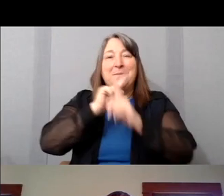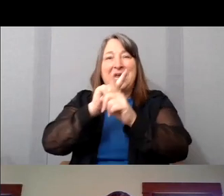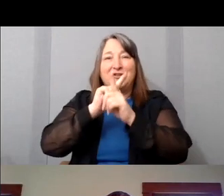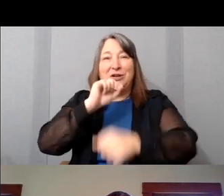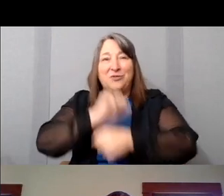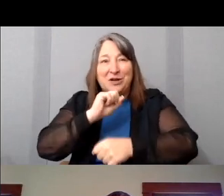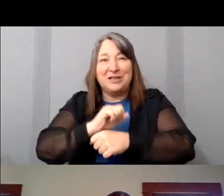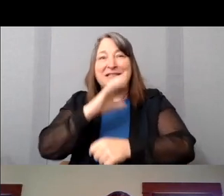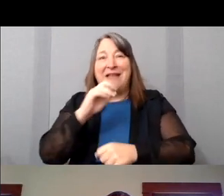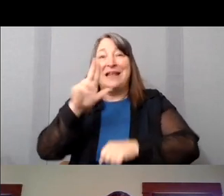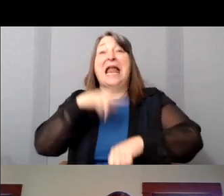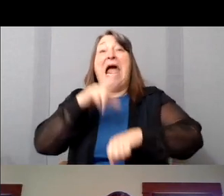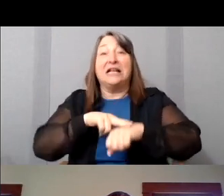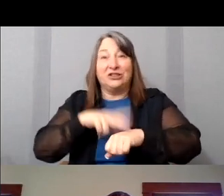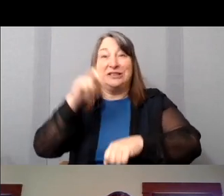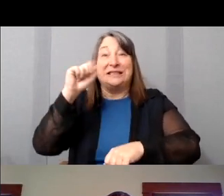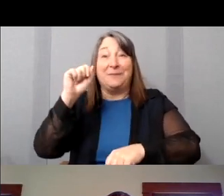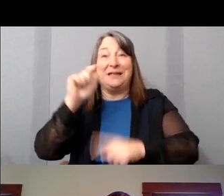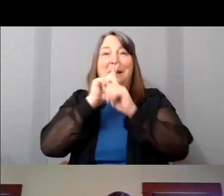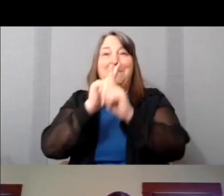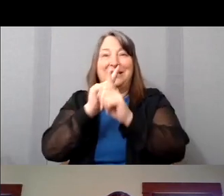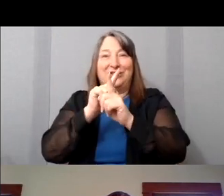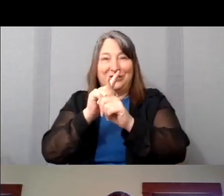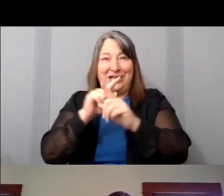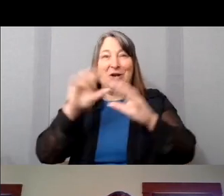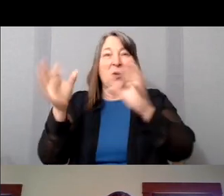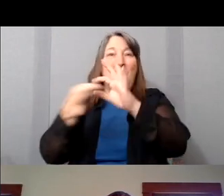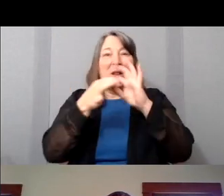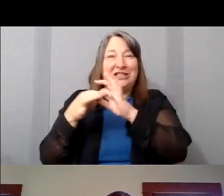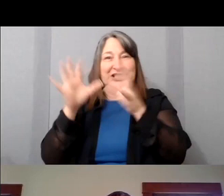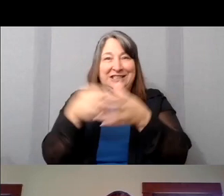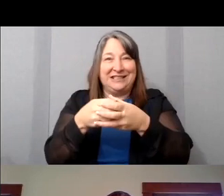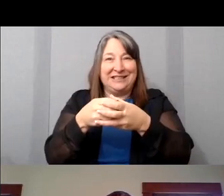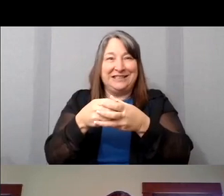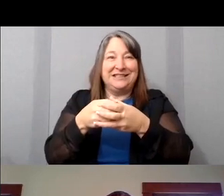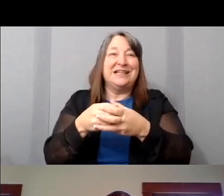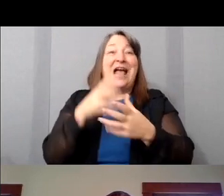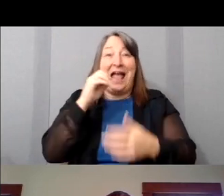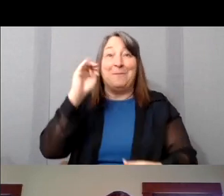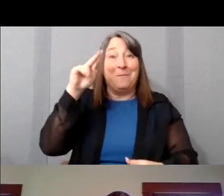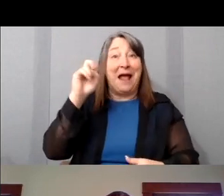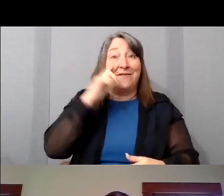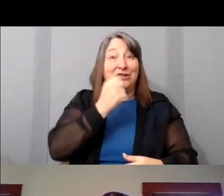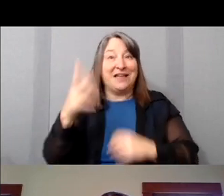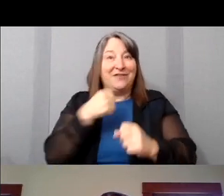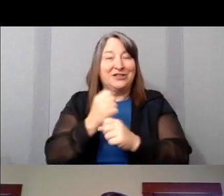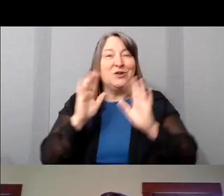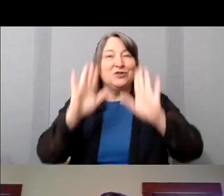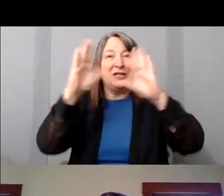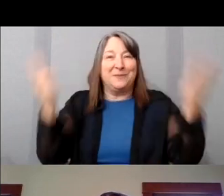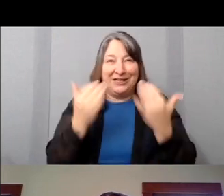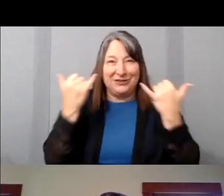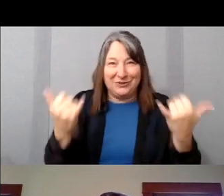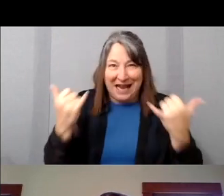Coalition, and Mike Garringer for a few years. So it's great to be with everybody today. What we're going to do is add in a couple